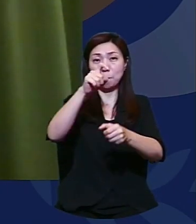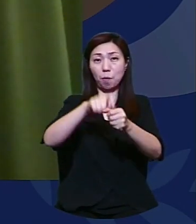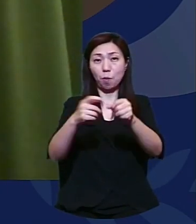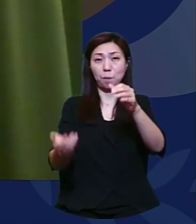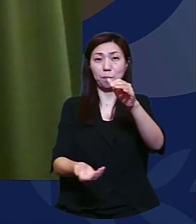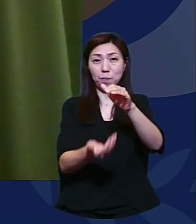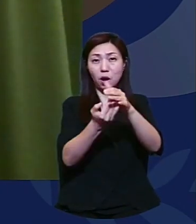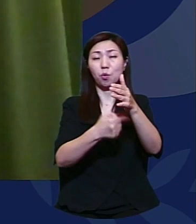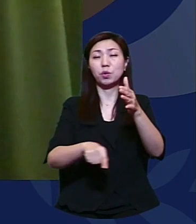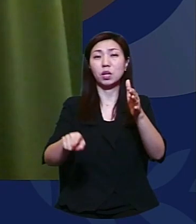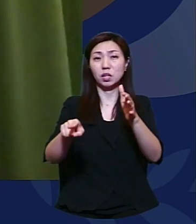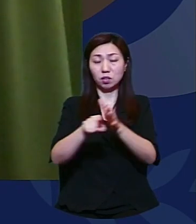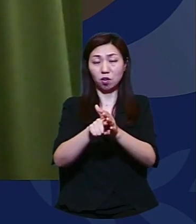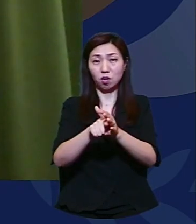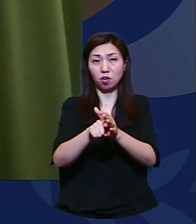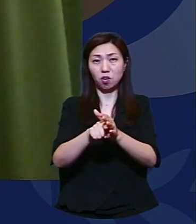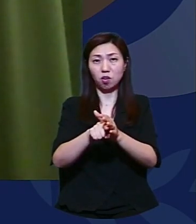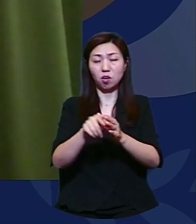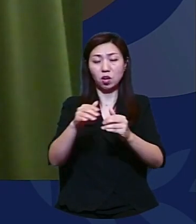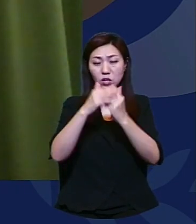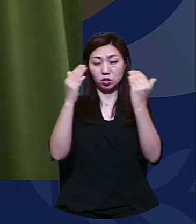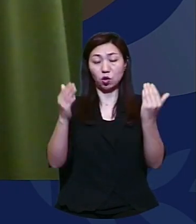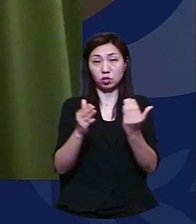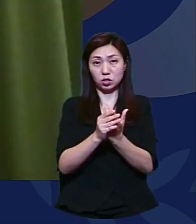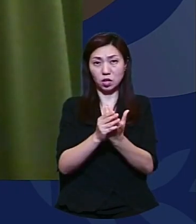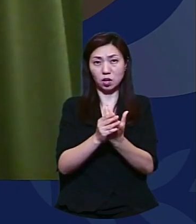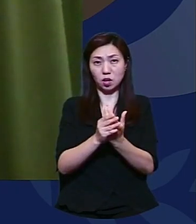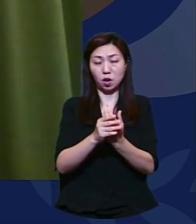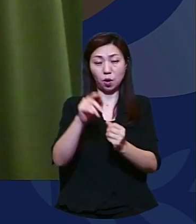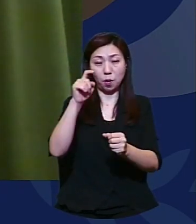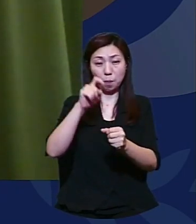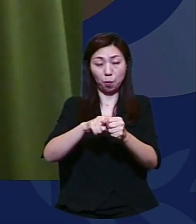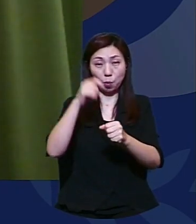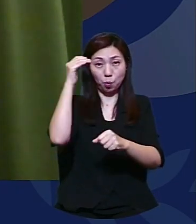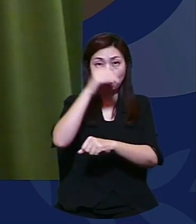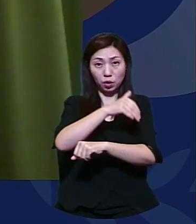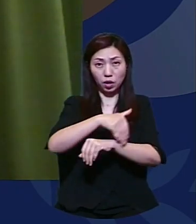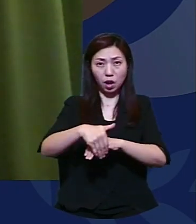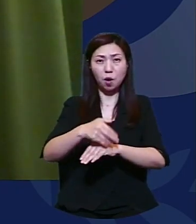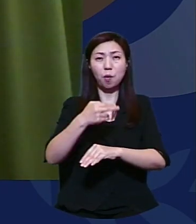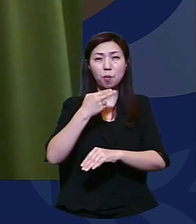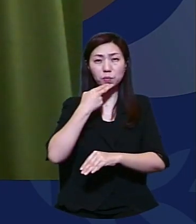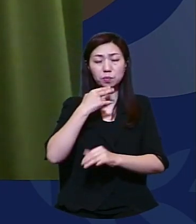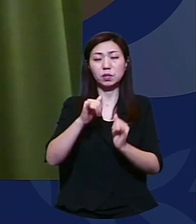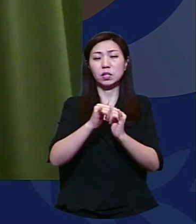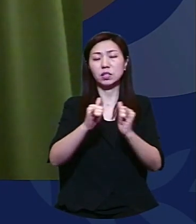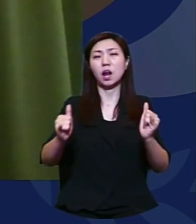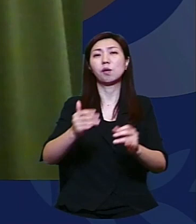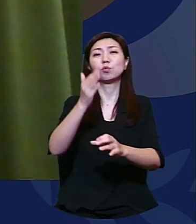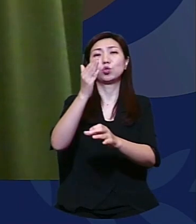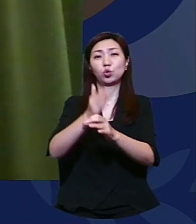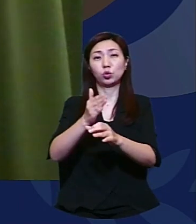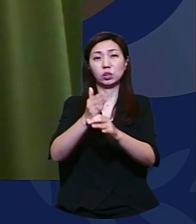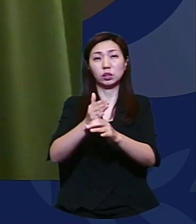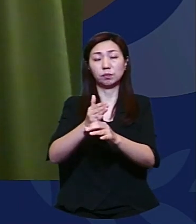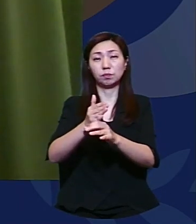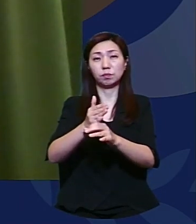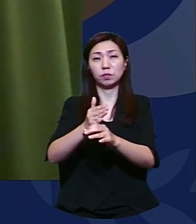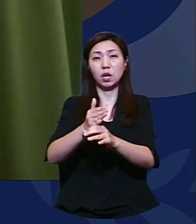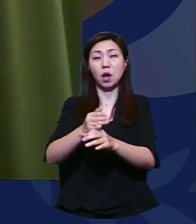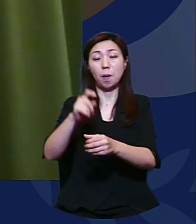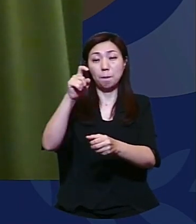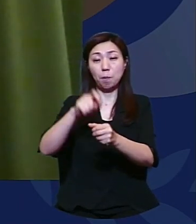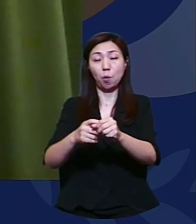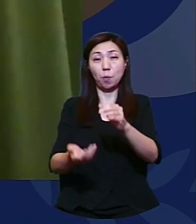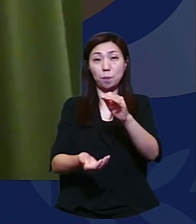everyone. Yet according to the World Bank, it will take over $100 billion to reach universal access to broadband